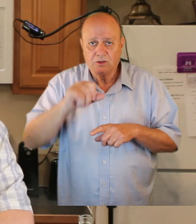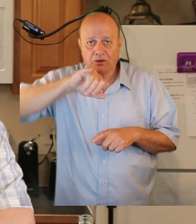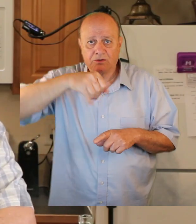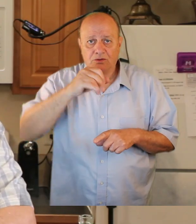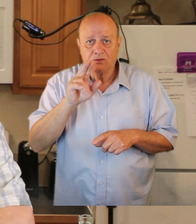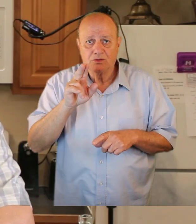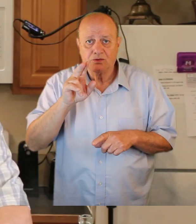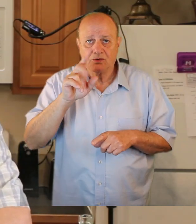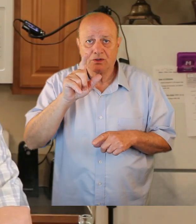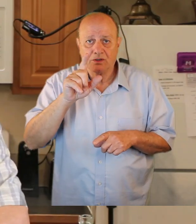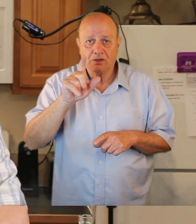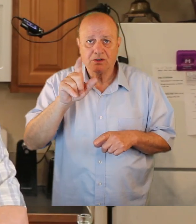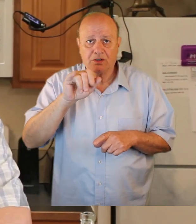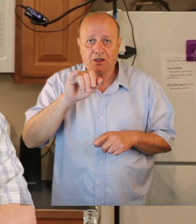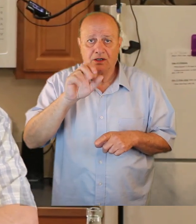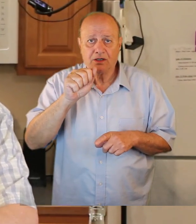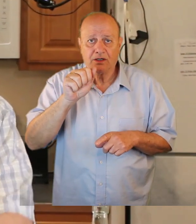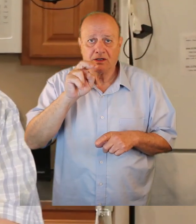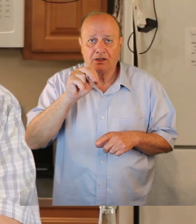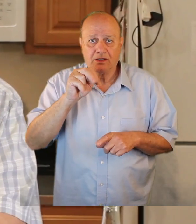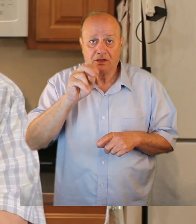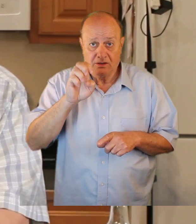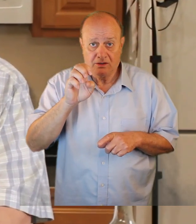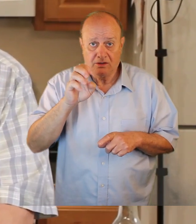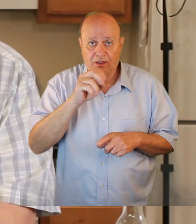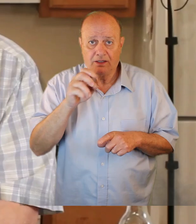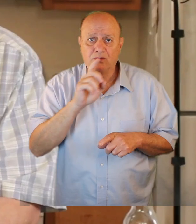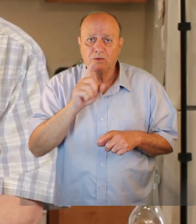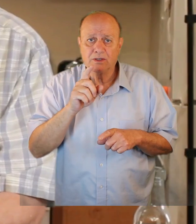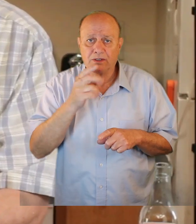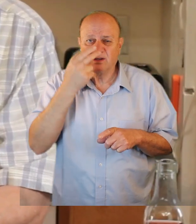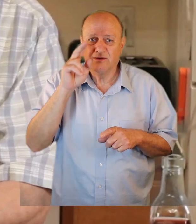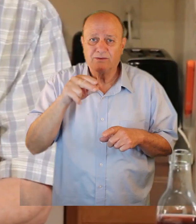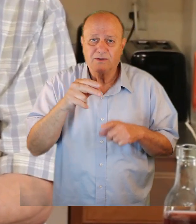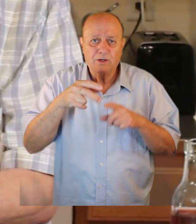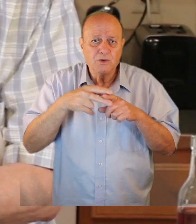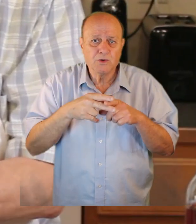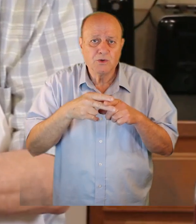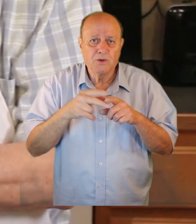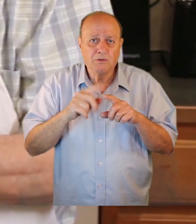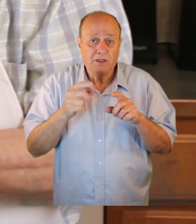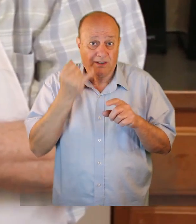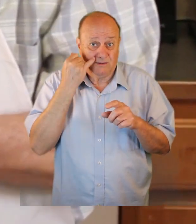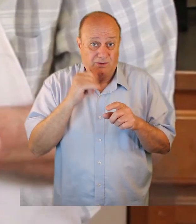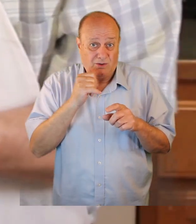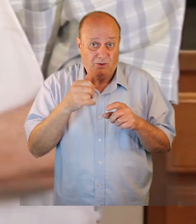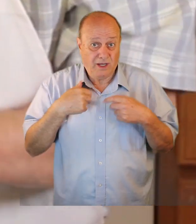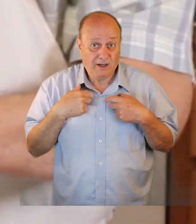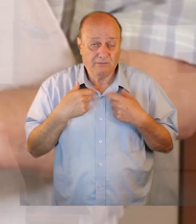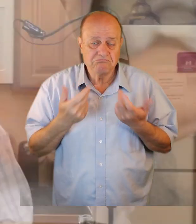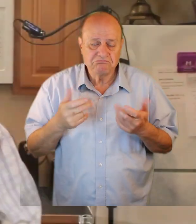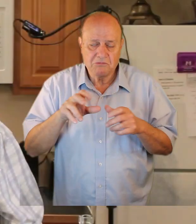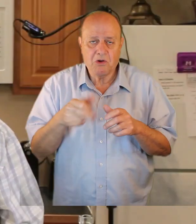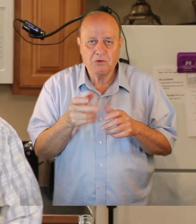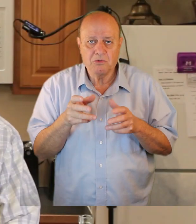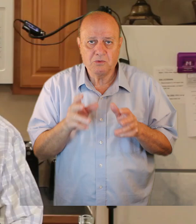some carrot strips, a little julienne, and this is a really, really fun little tool. But if you don't have